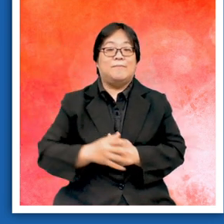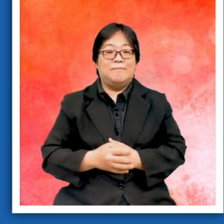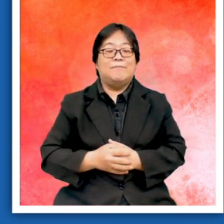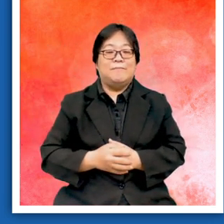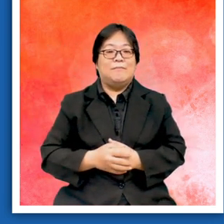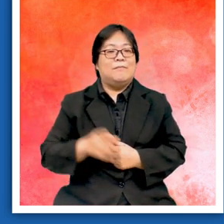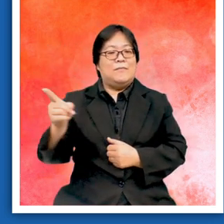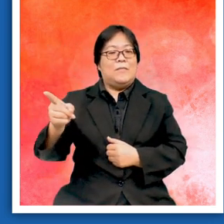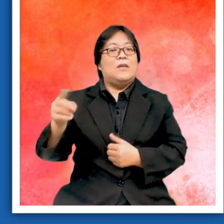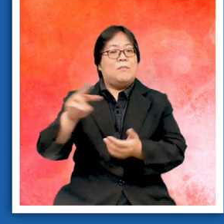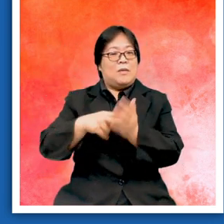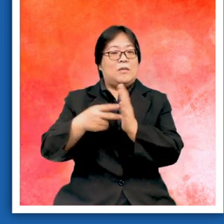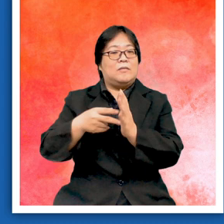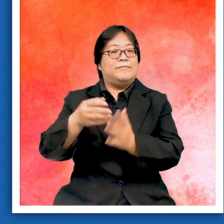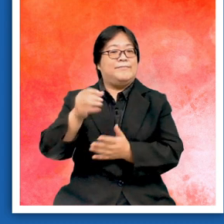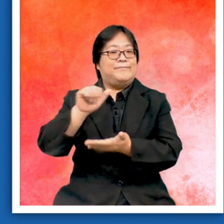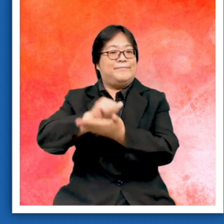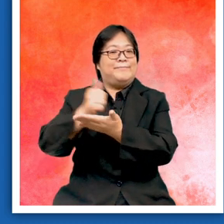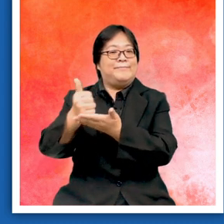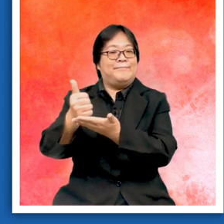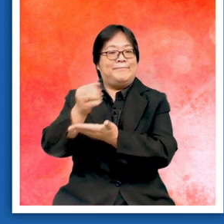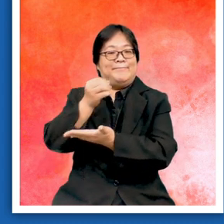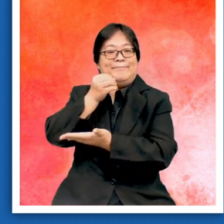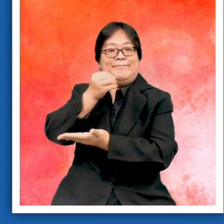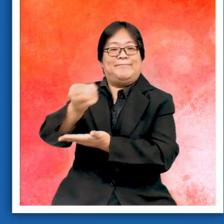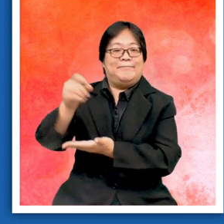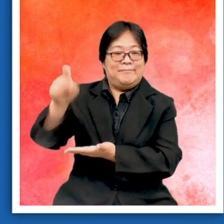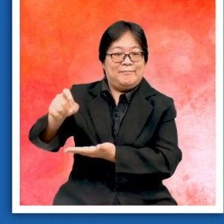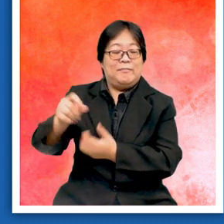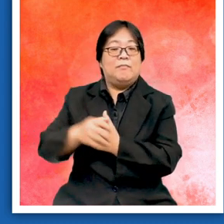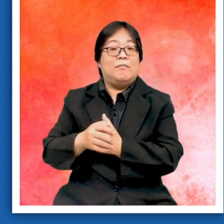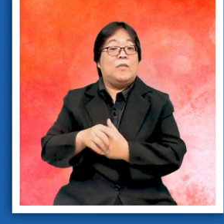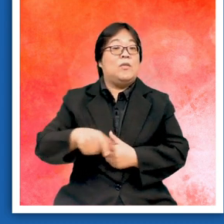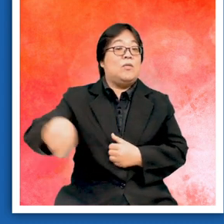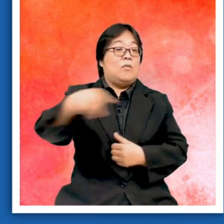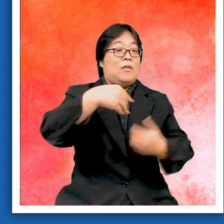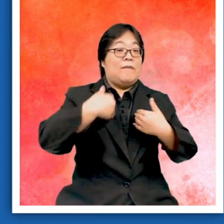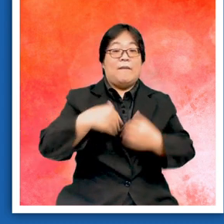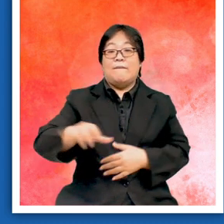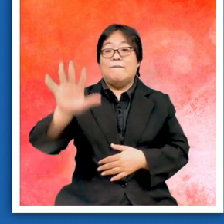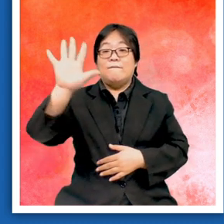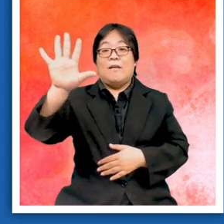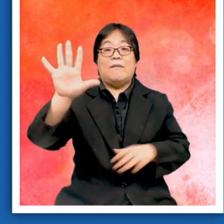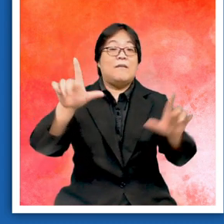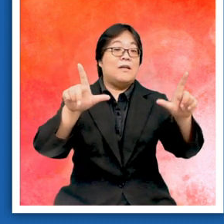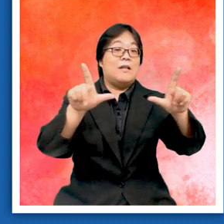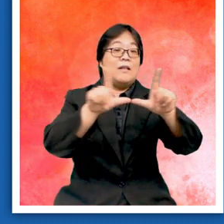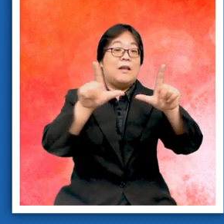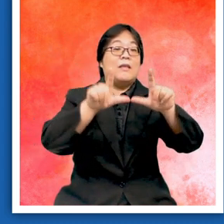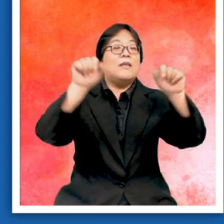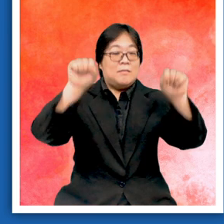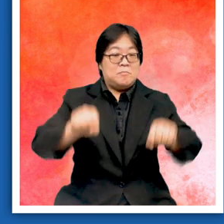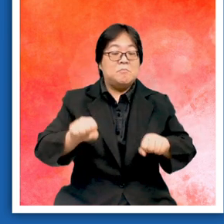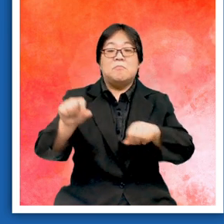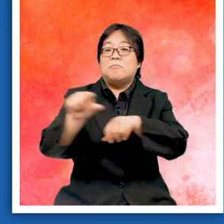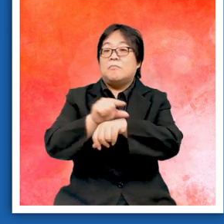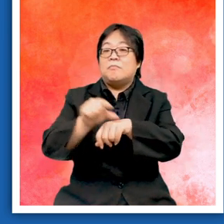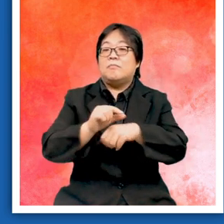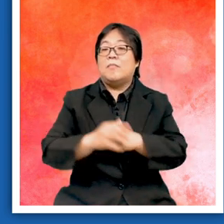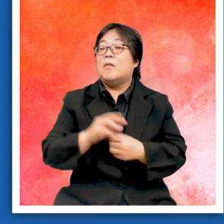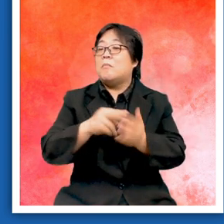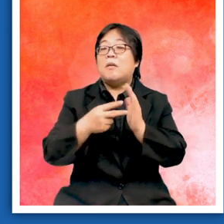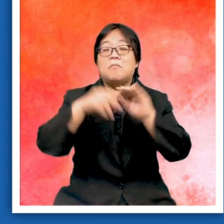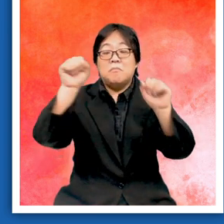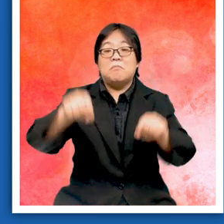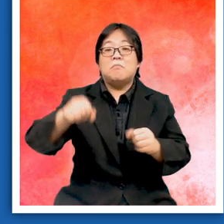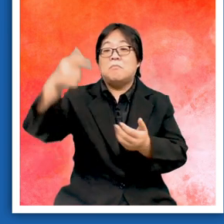an original account and you have 5 licenses that you can use. So that means you can